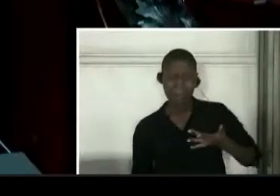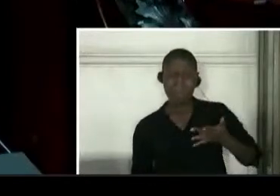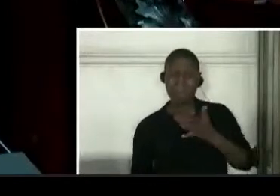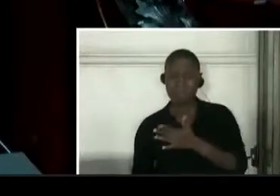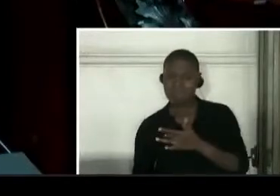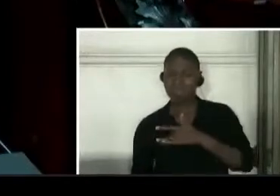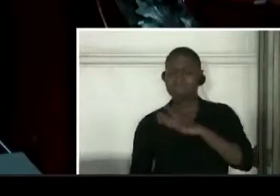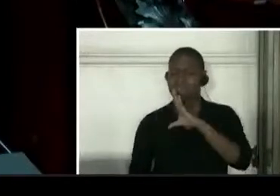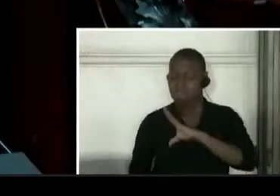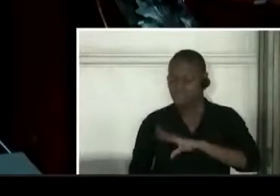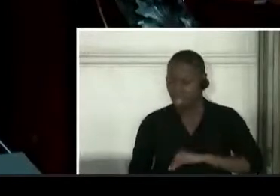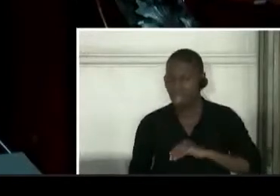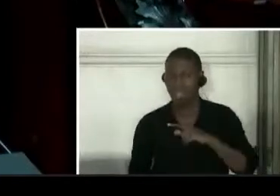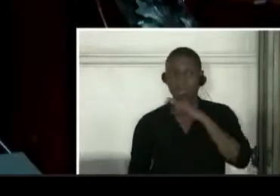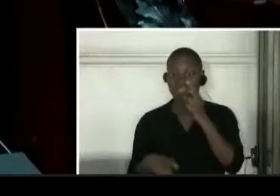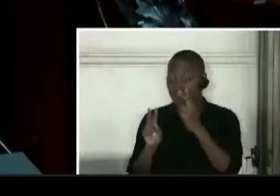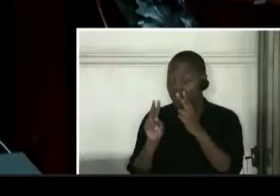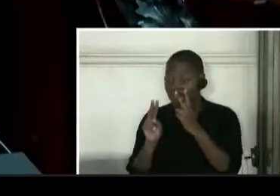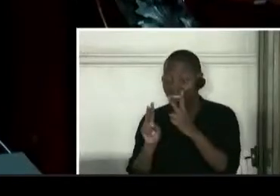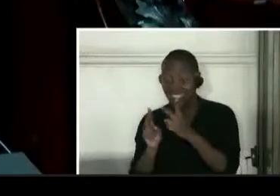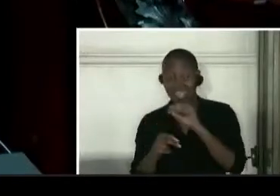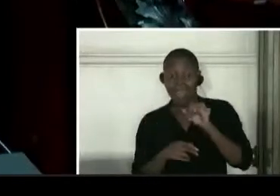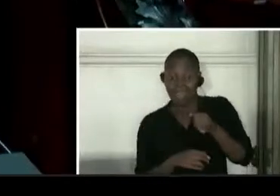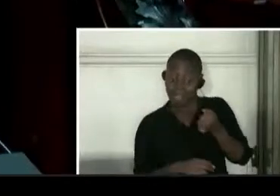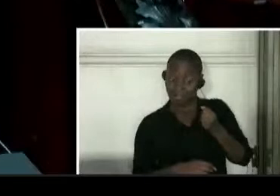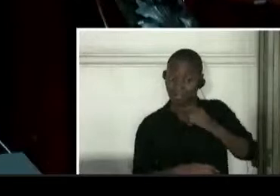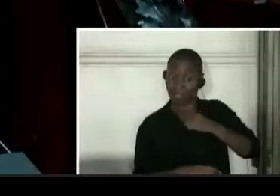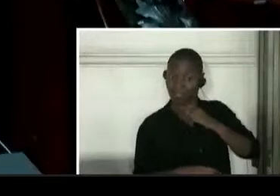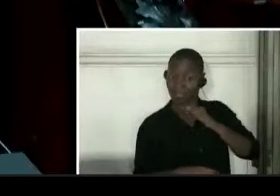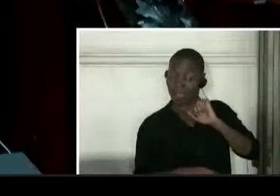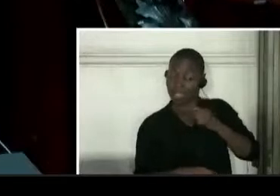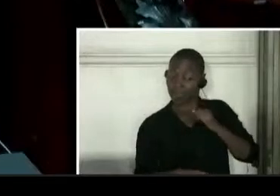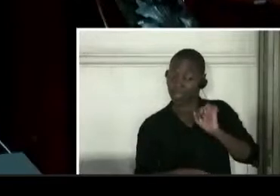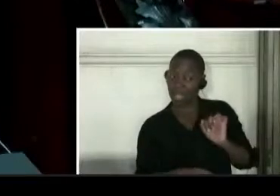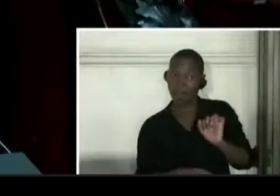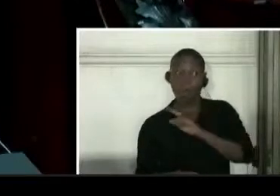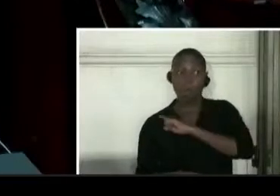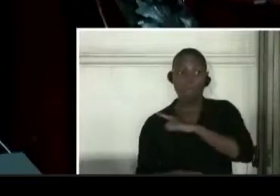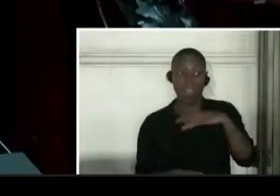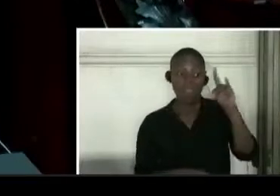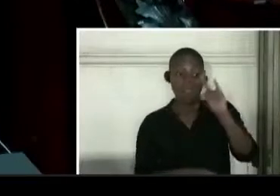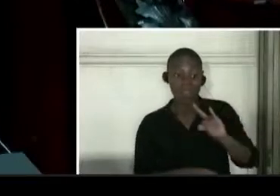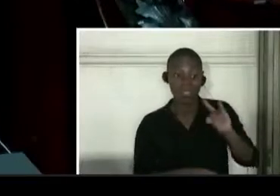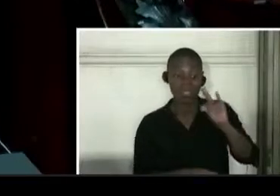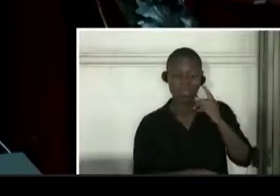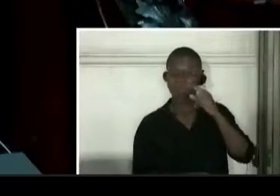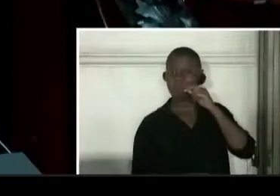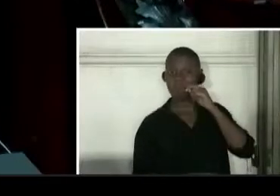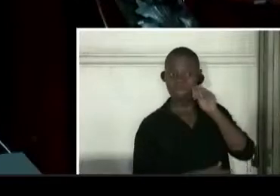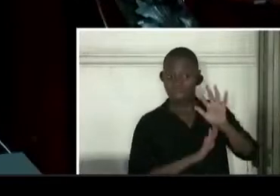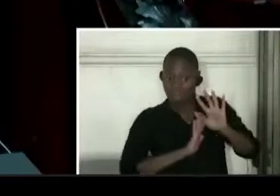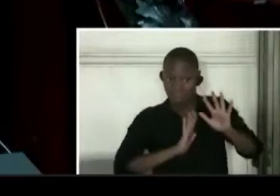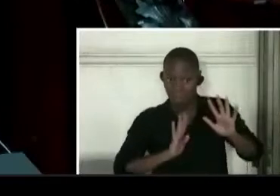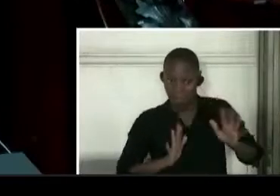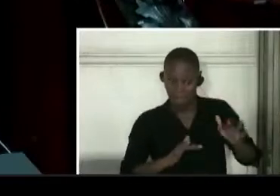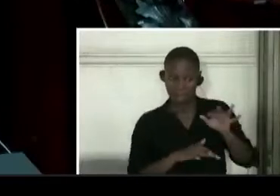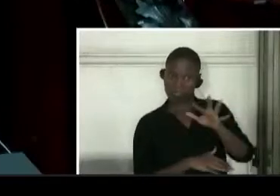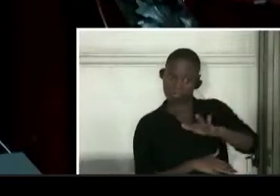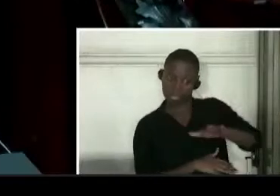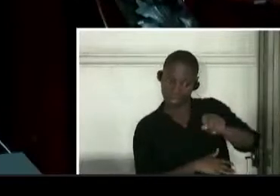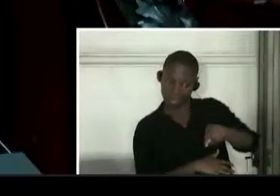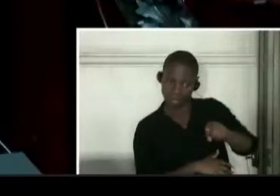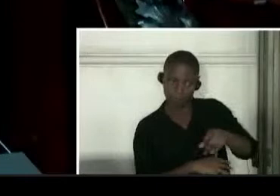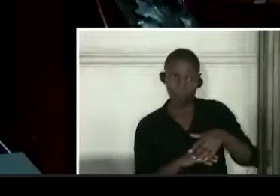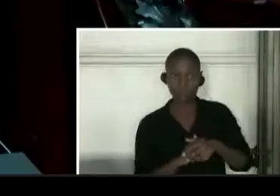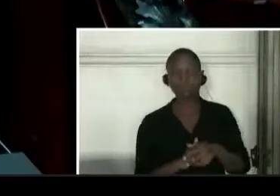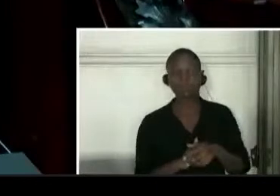at home and couldn't even visit their husbands. Ngoba behlala emzini wensizwa. This ANC government established community residential